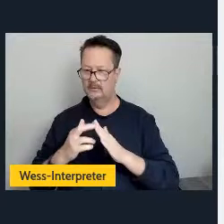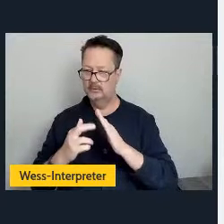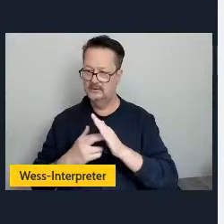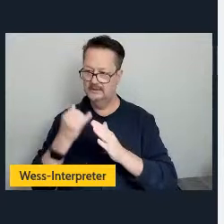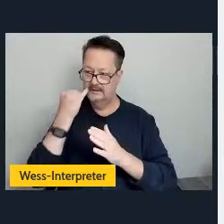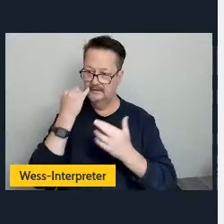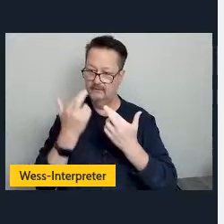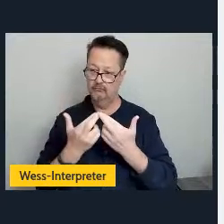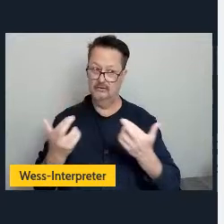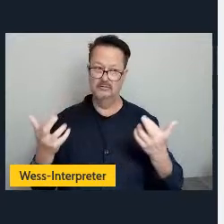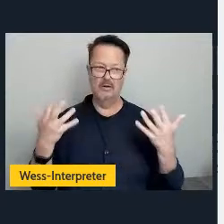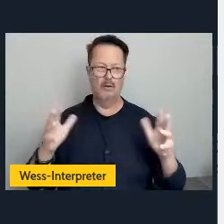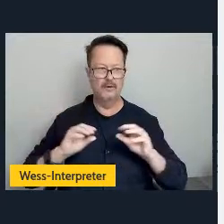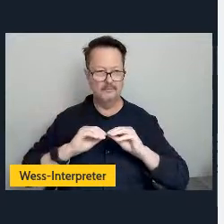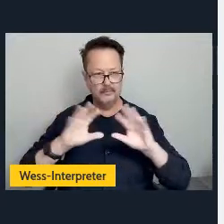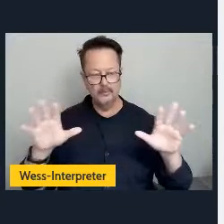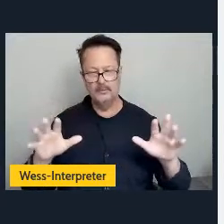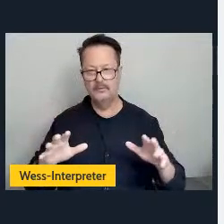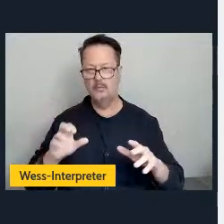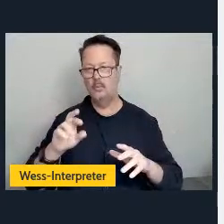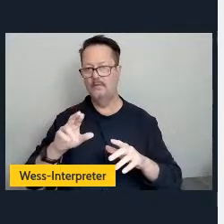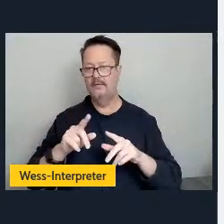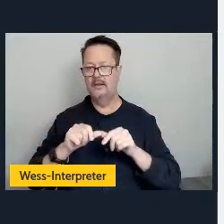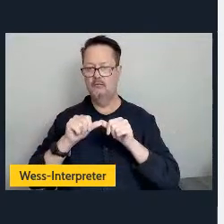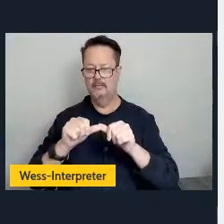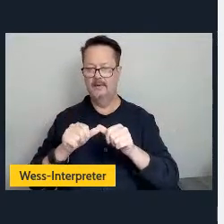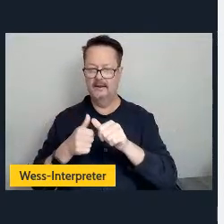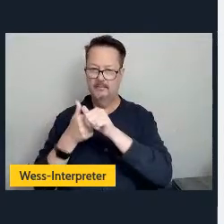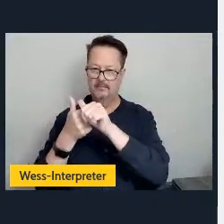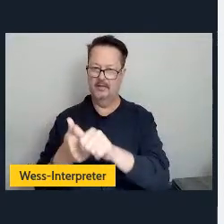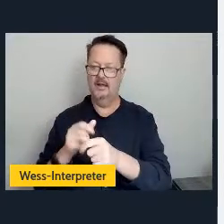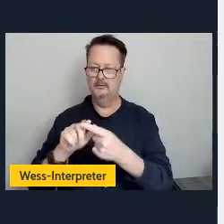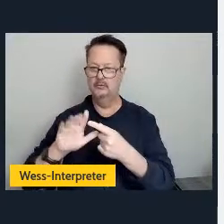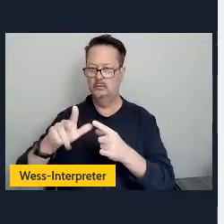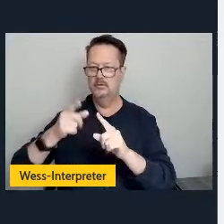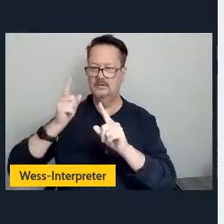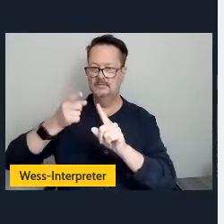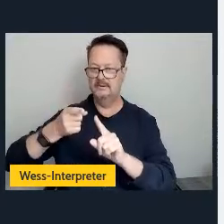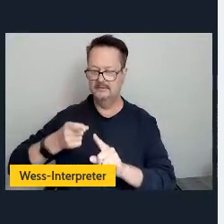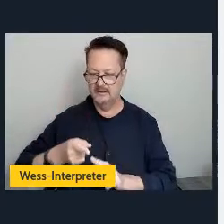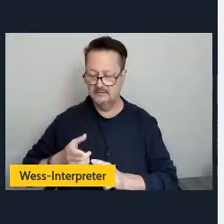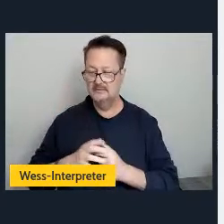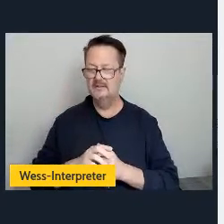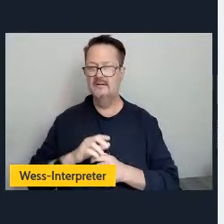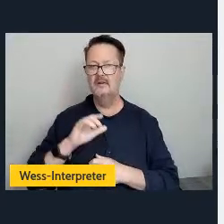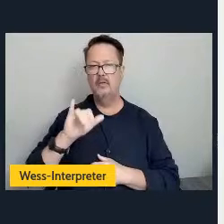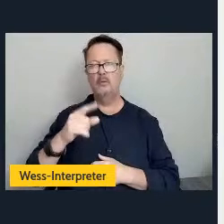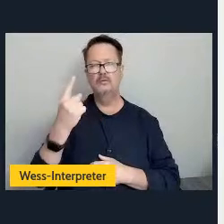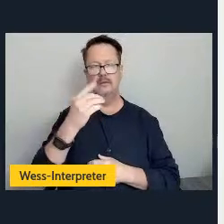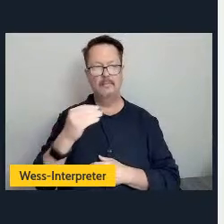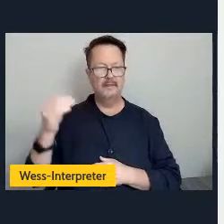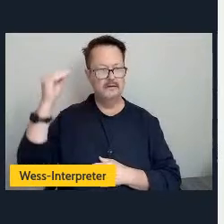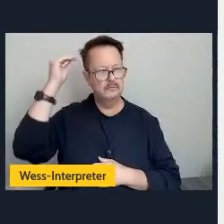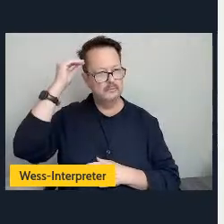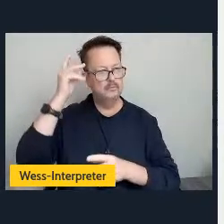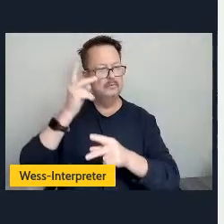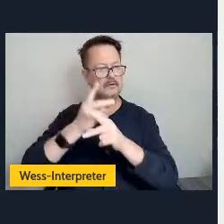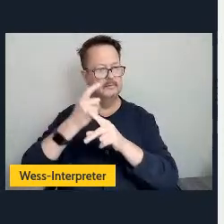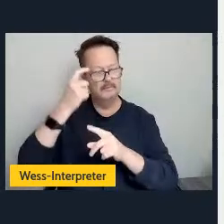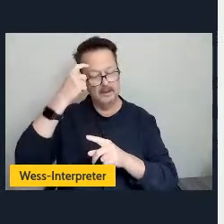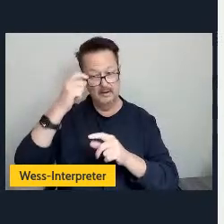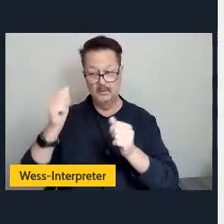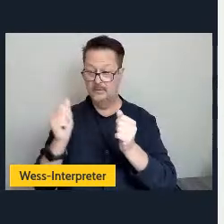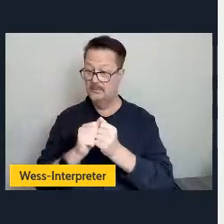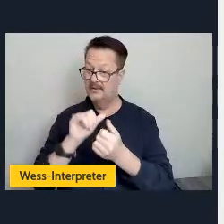been deployed, whether they remain compliant to your specifications. Those are some things to keep in mind. But with